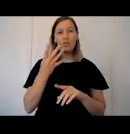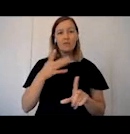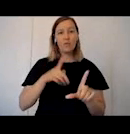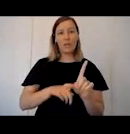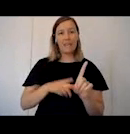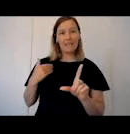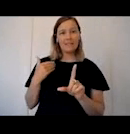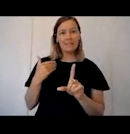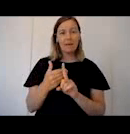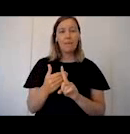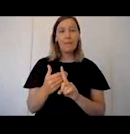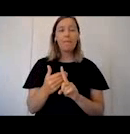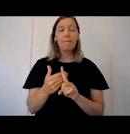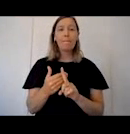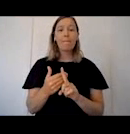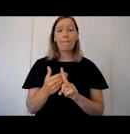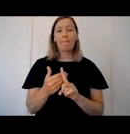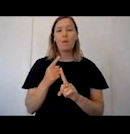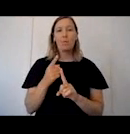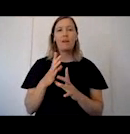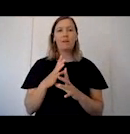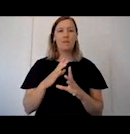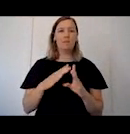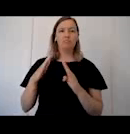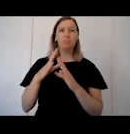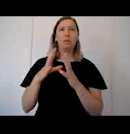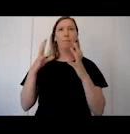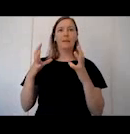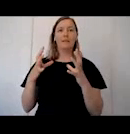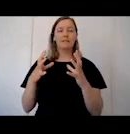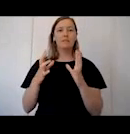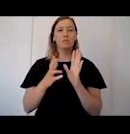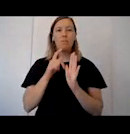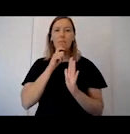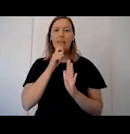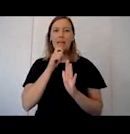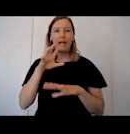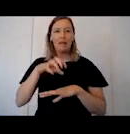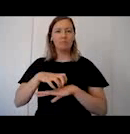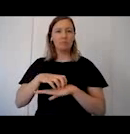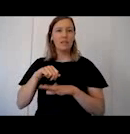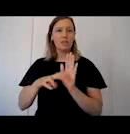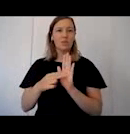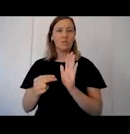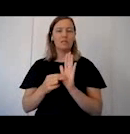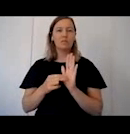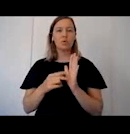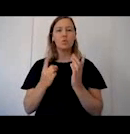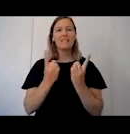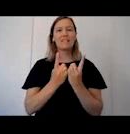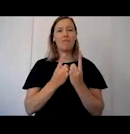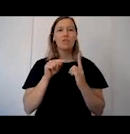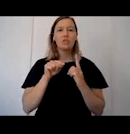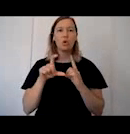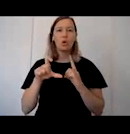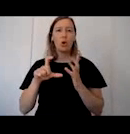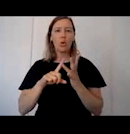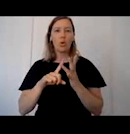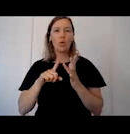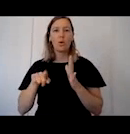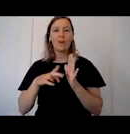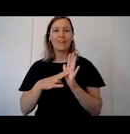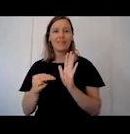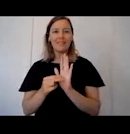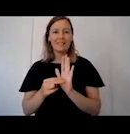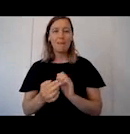media outlets in New Zealand. So we have stuff.co.nz, which is a news website, and we also